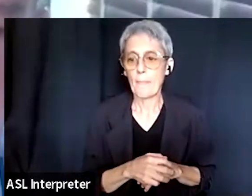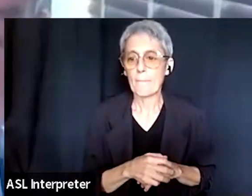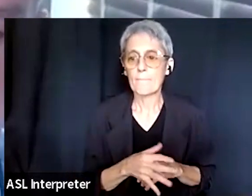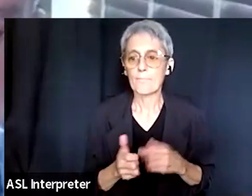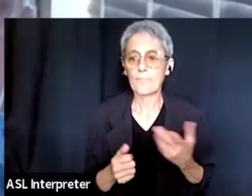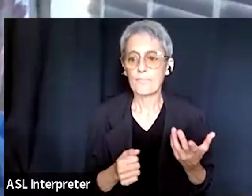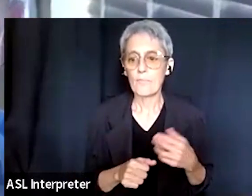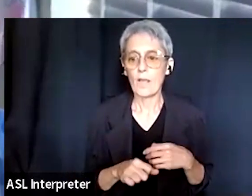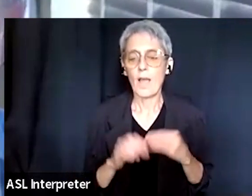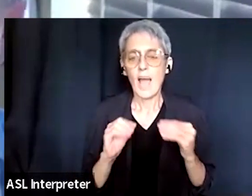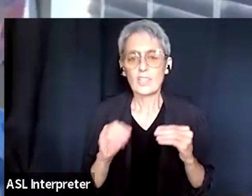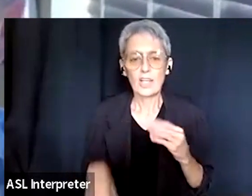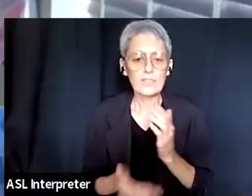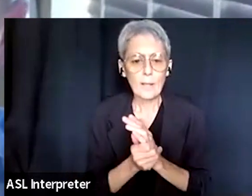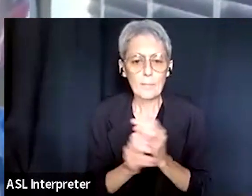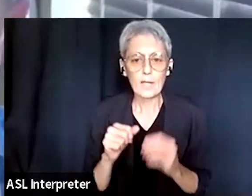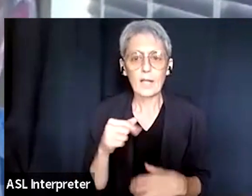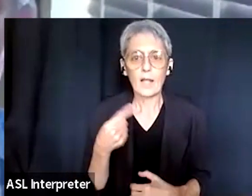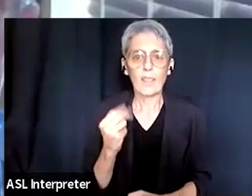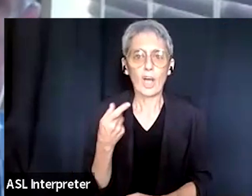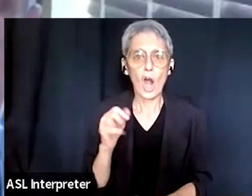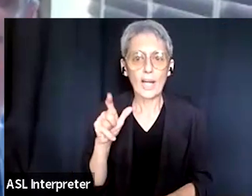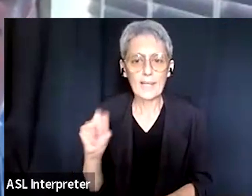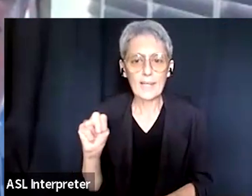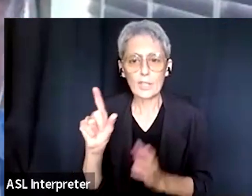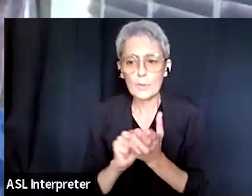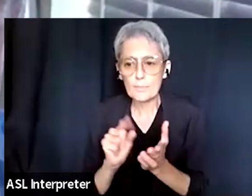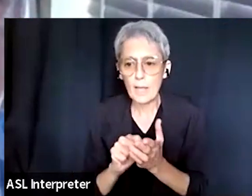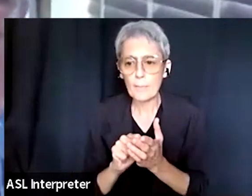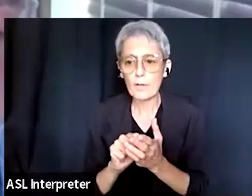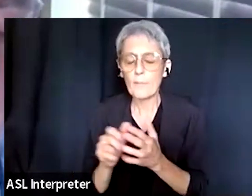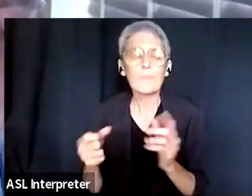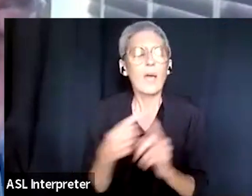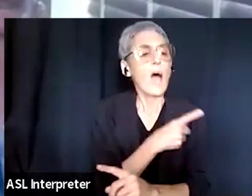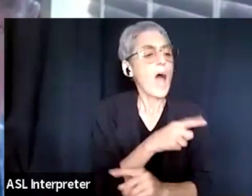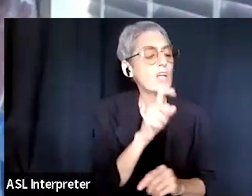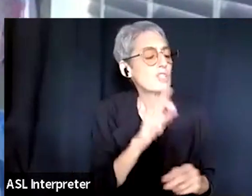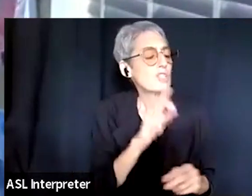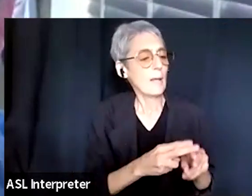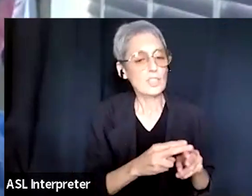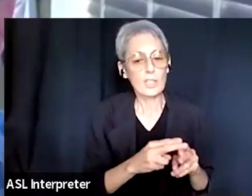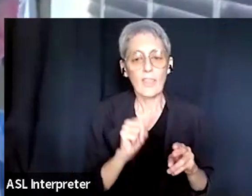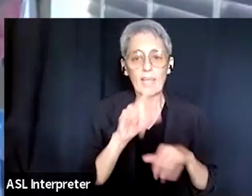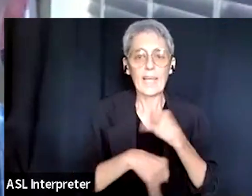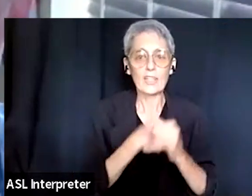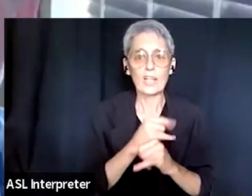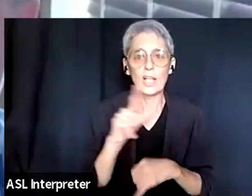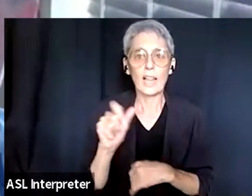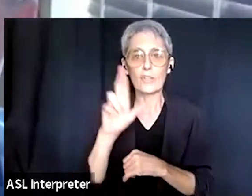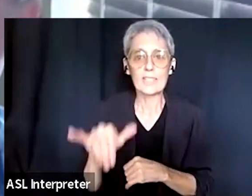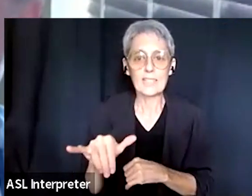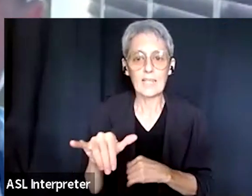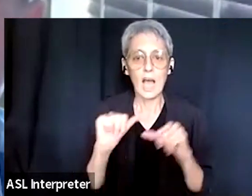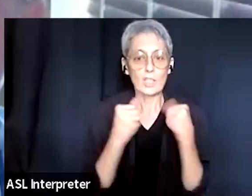the Guardian newspaper. And in fact, I should mention the International Literacy Association in the US, who